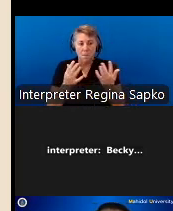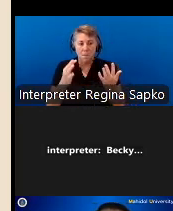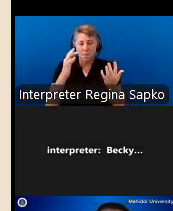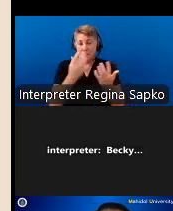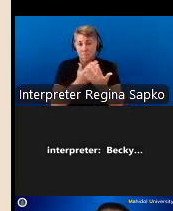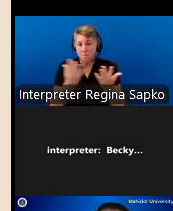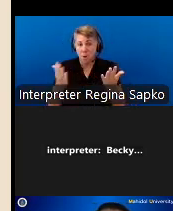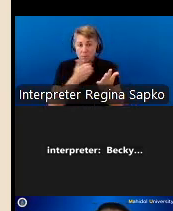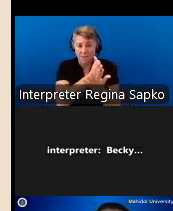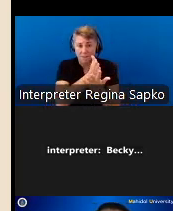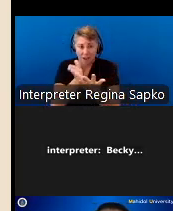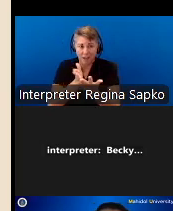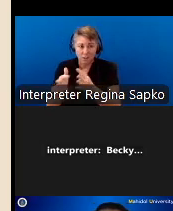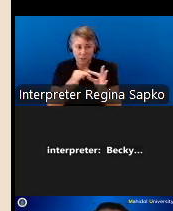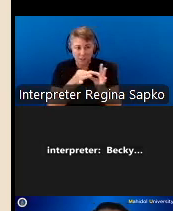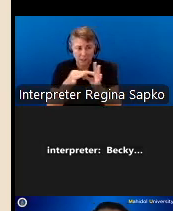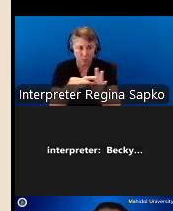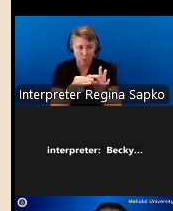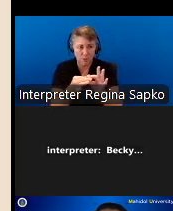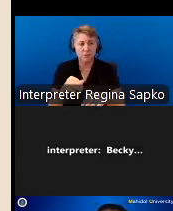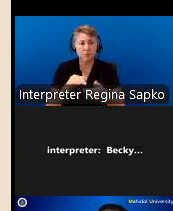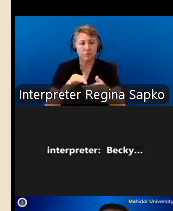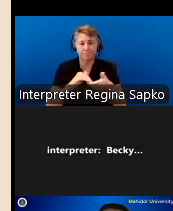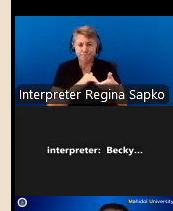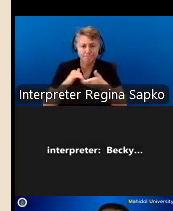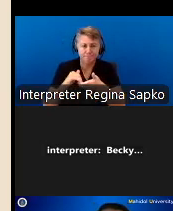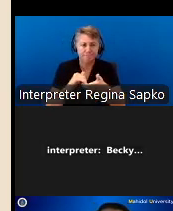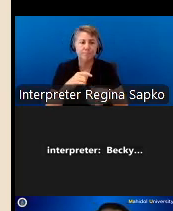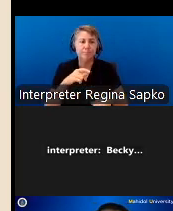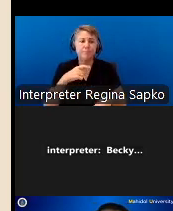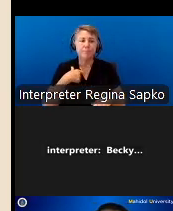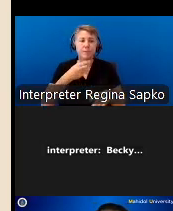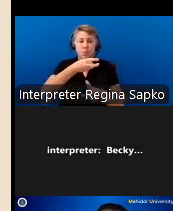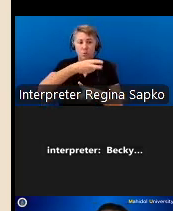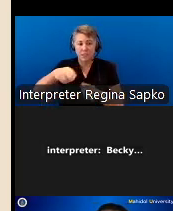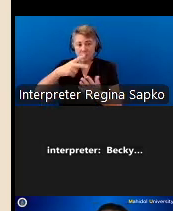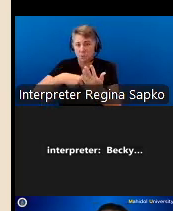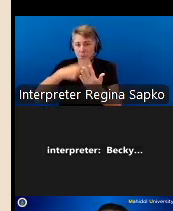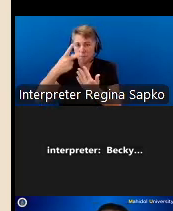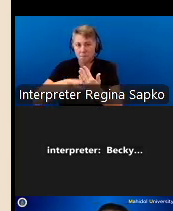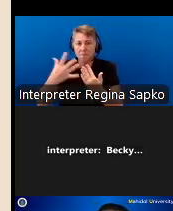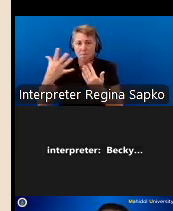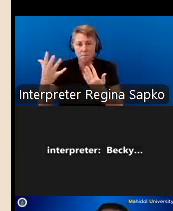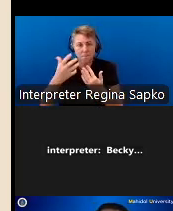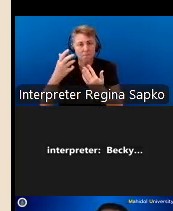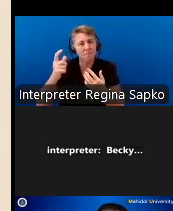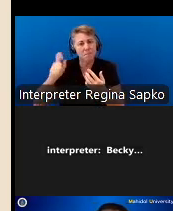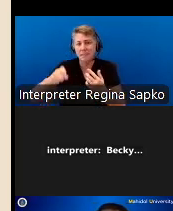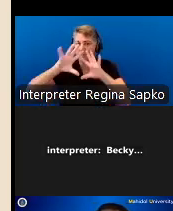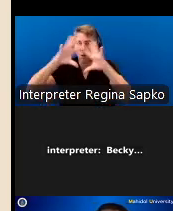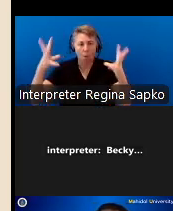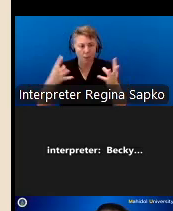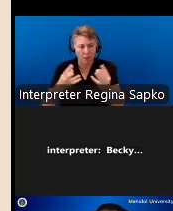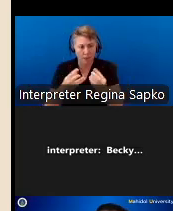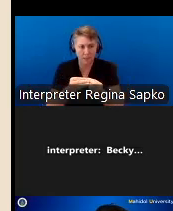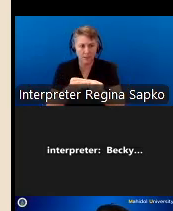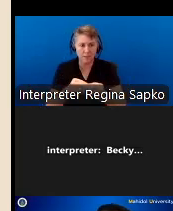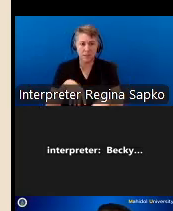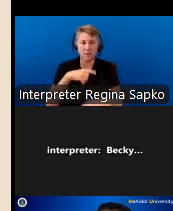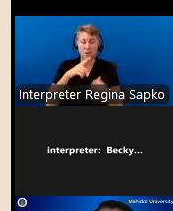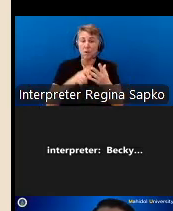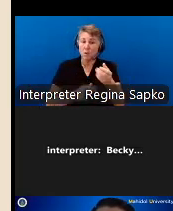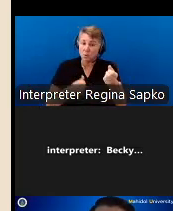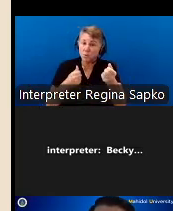with intentional design is very important, and also empower through self-advocacy and right awareness is